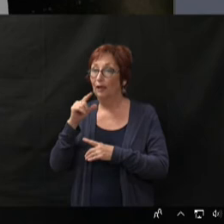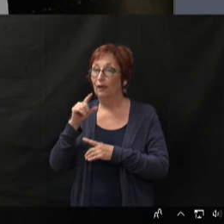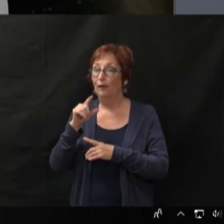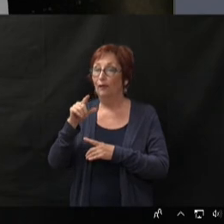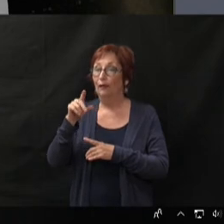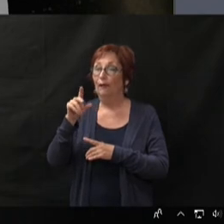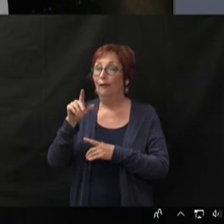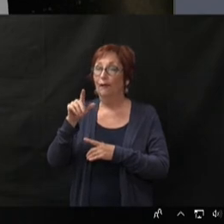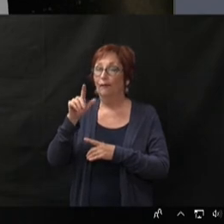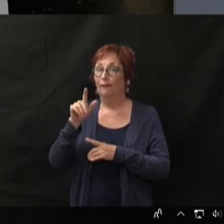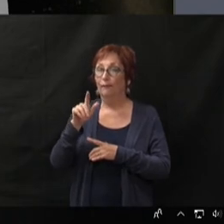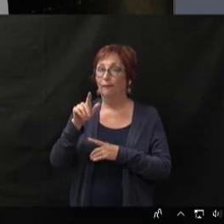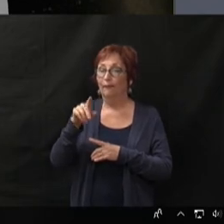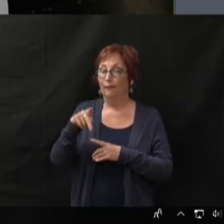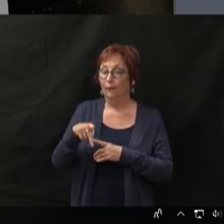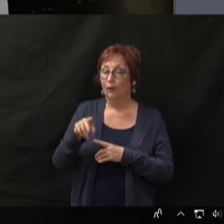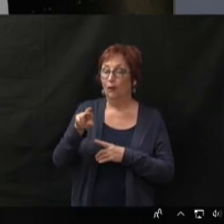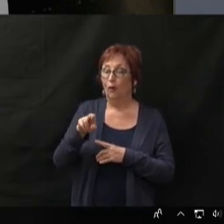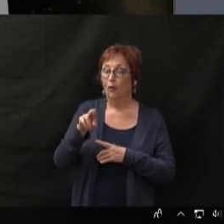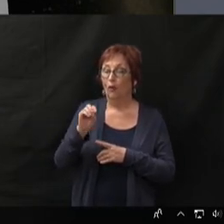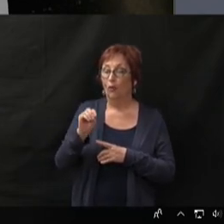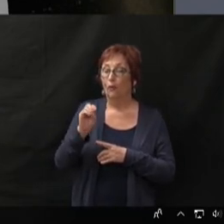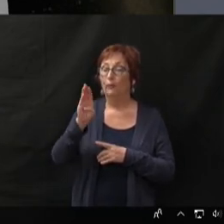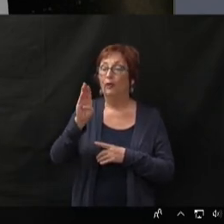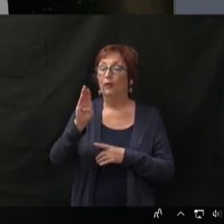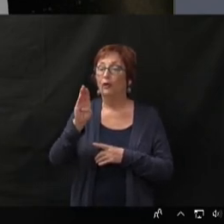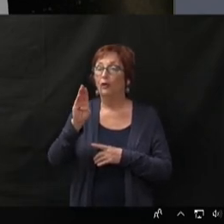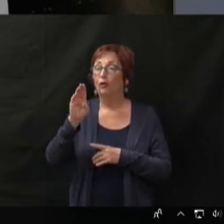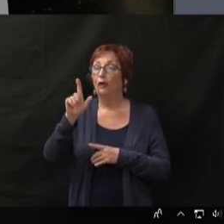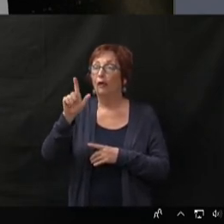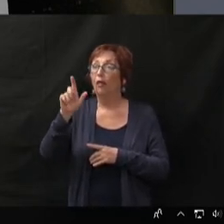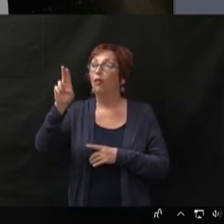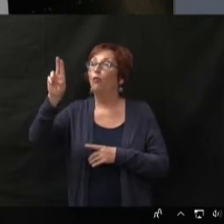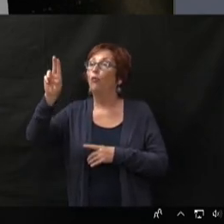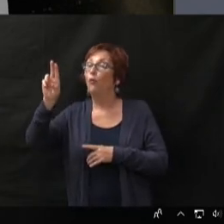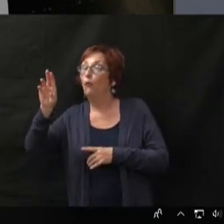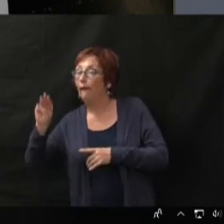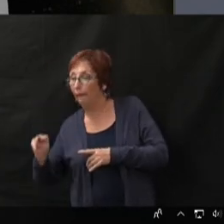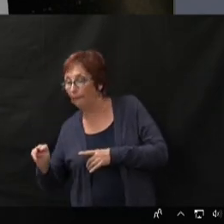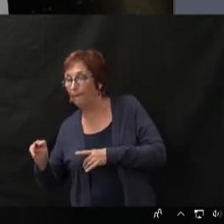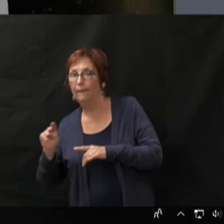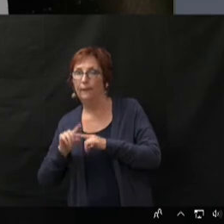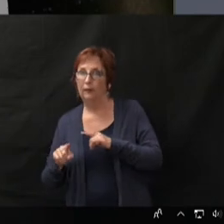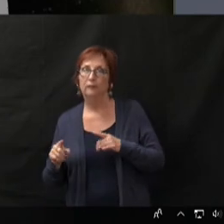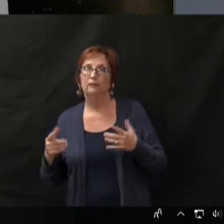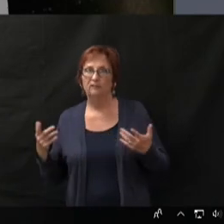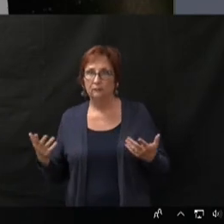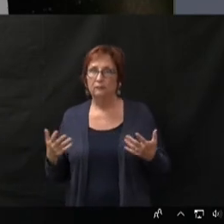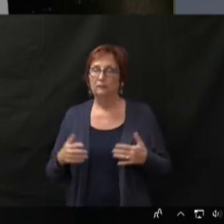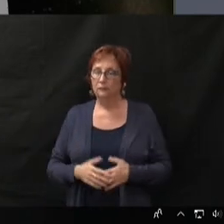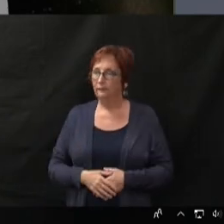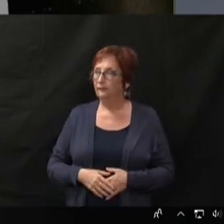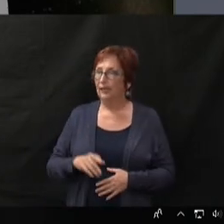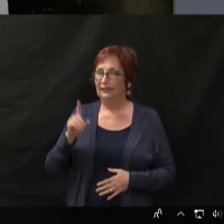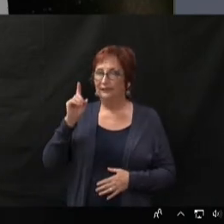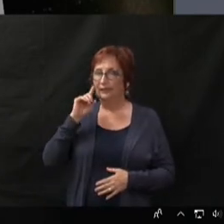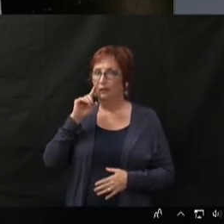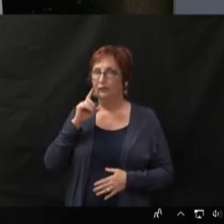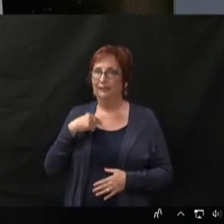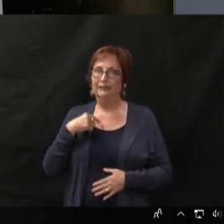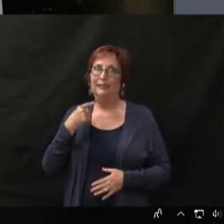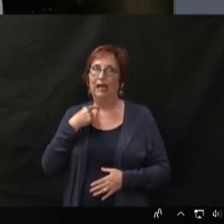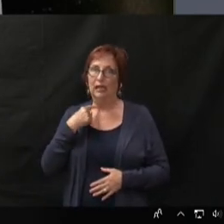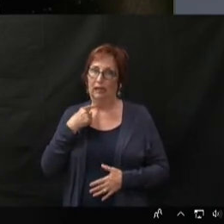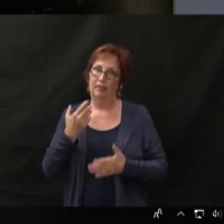Raise your hand if you say for the E, the schwa. Raise your hand if you say I. Okay. It is a dialect